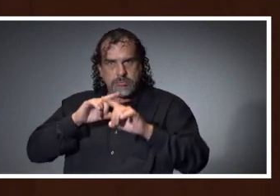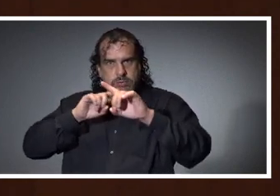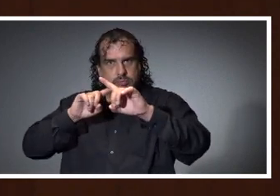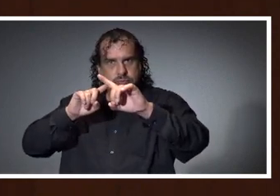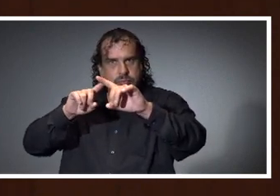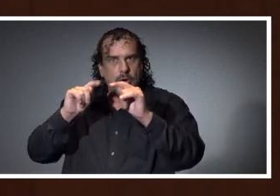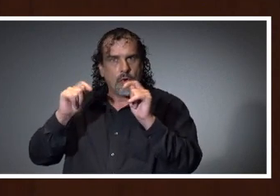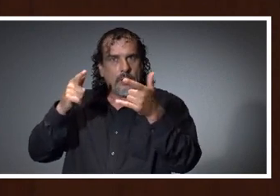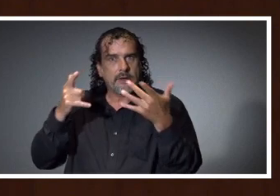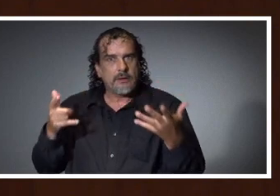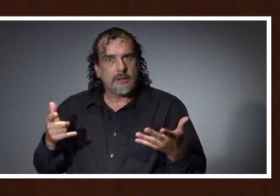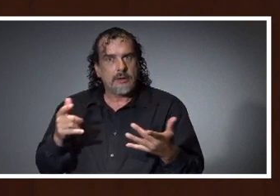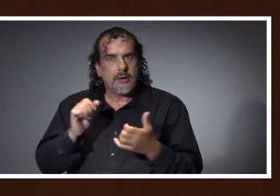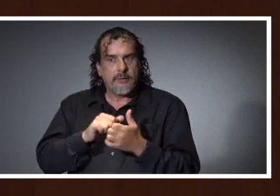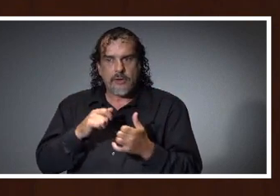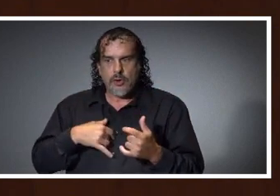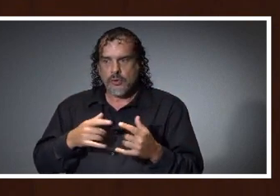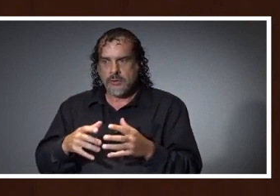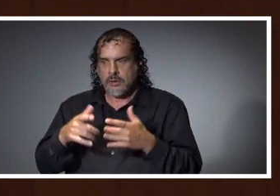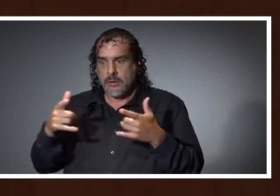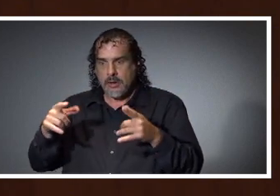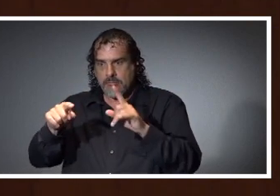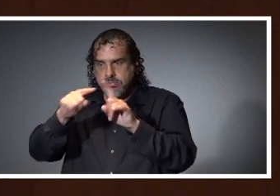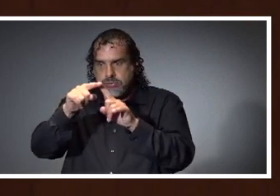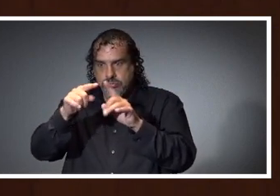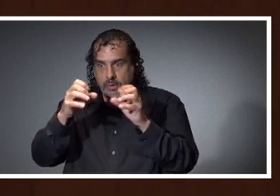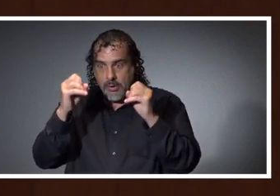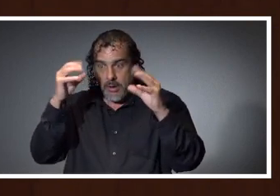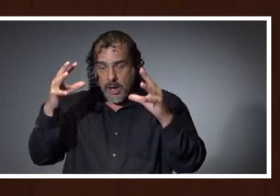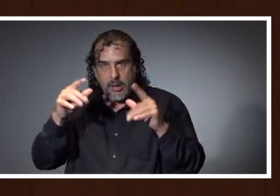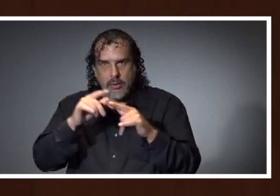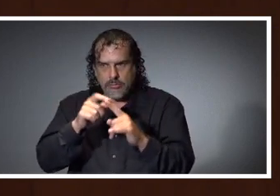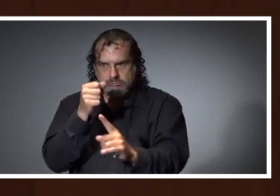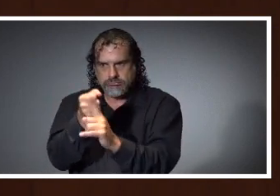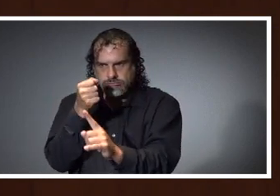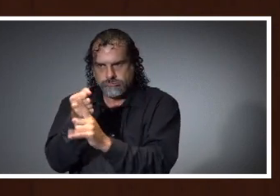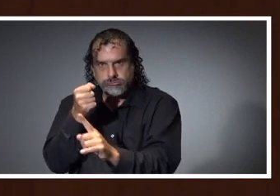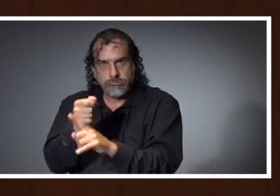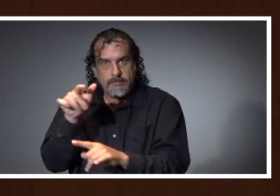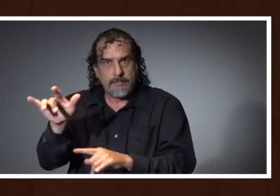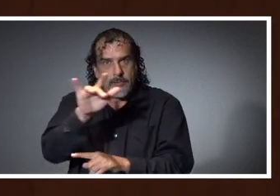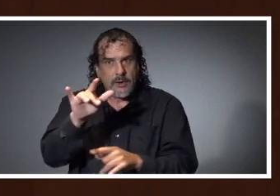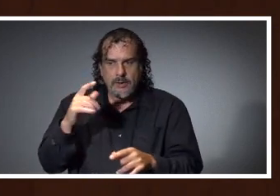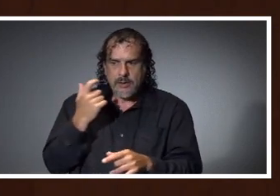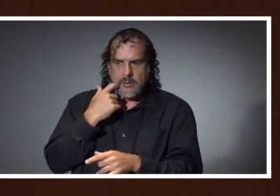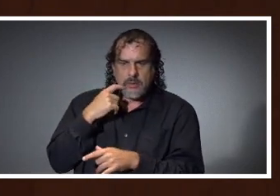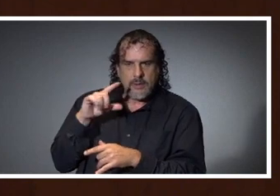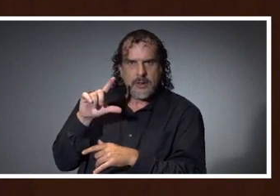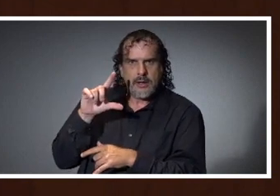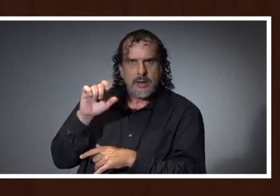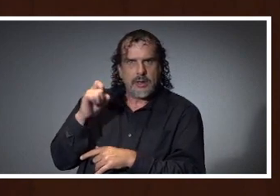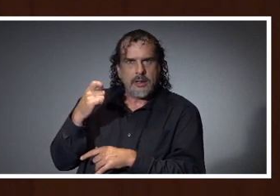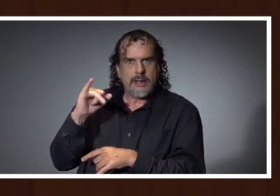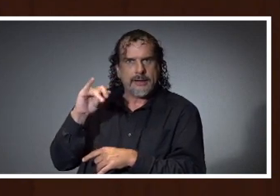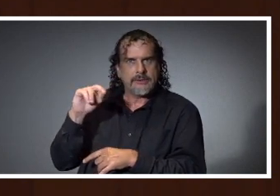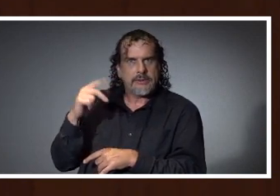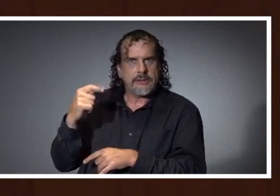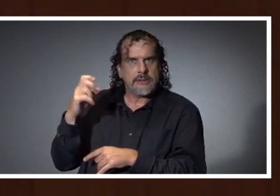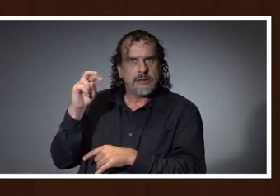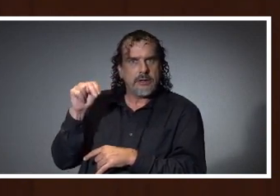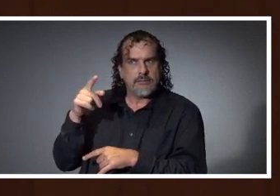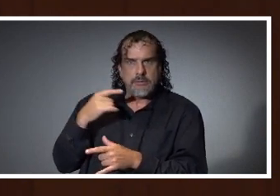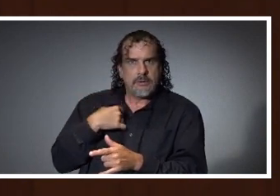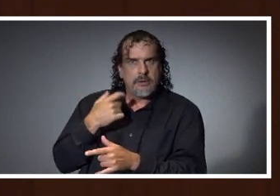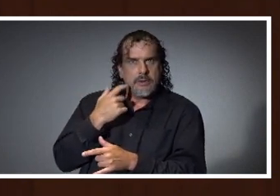those high impact communities as much as we can. We are very much hoping we can use the Lexington experience from over the weekend to be